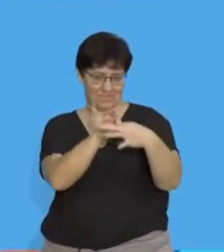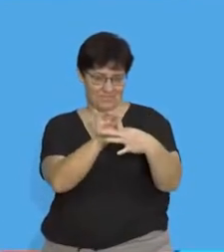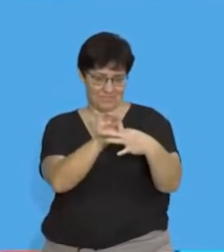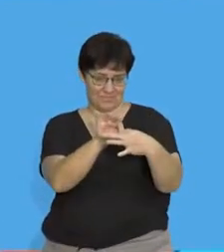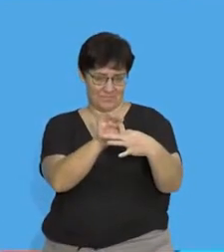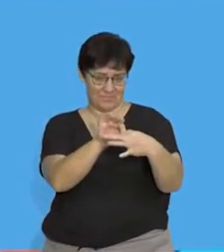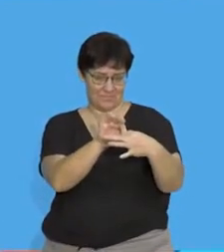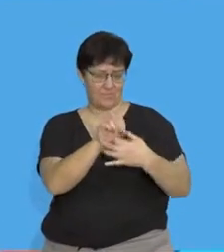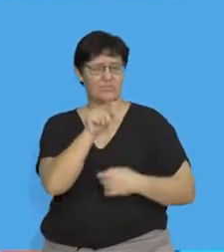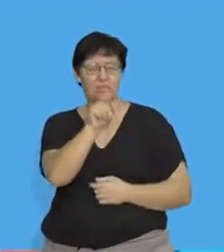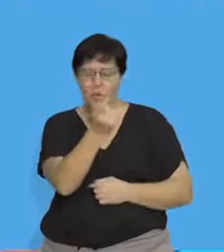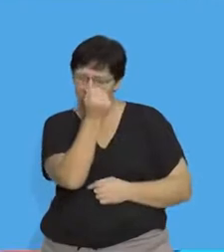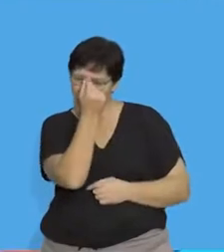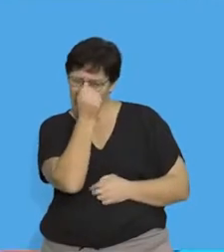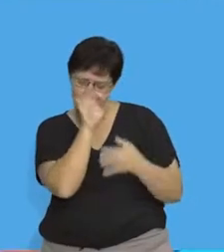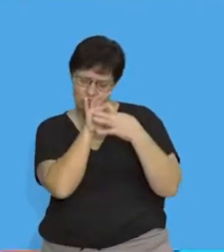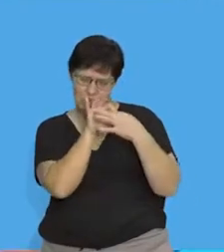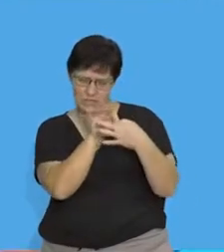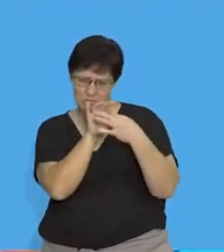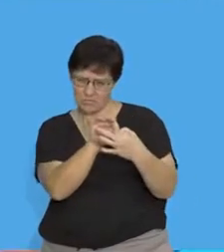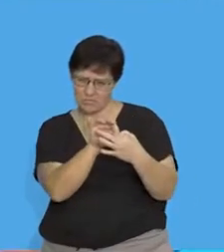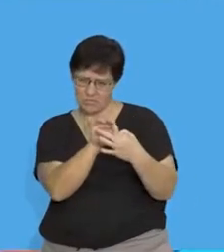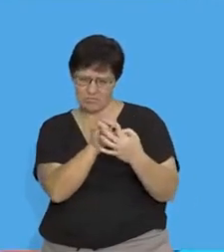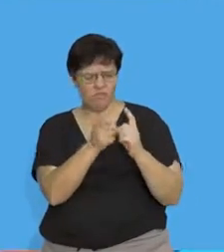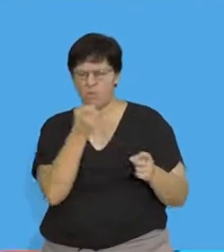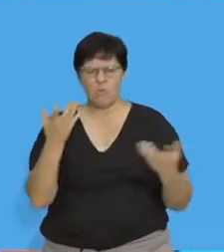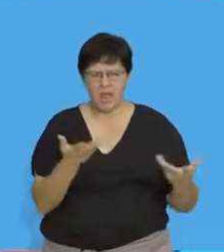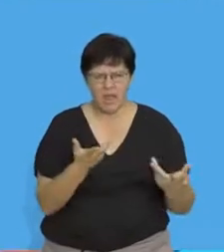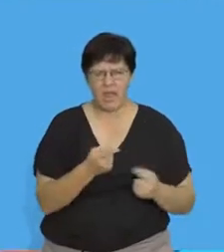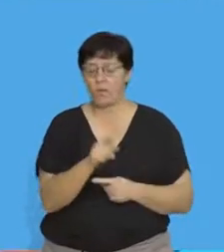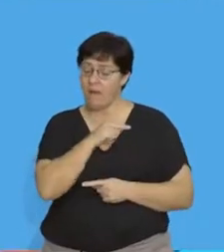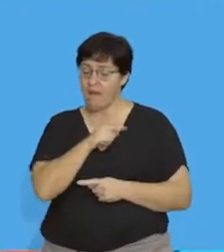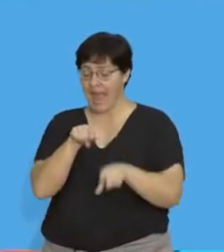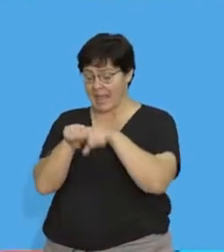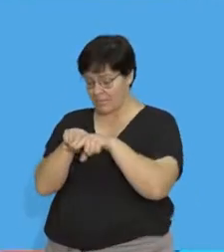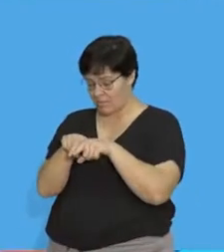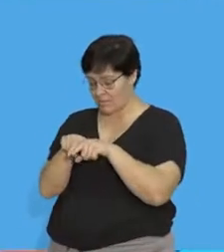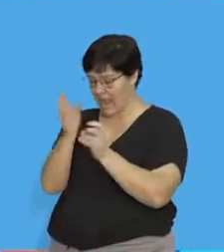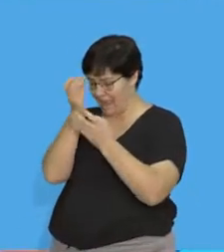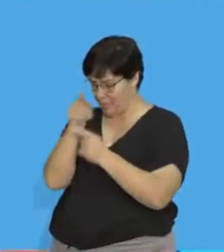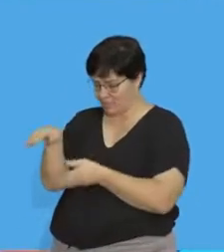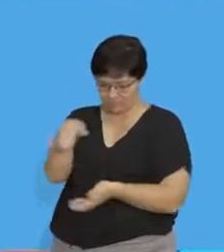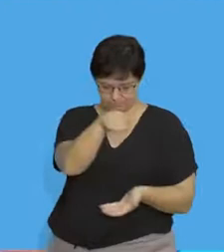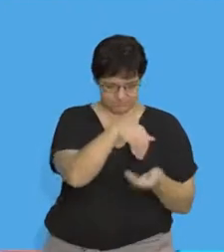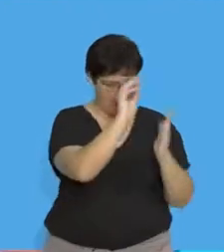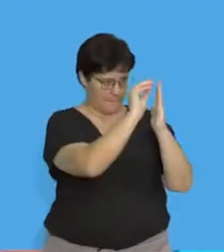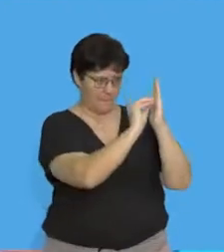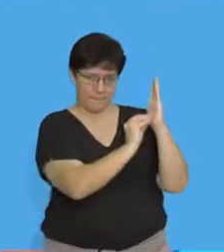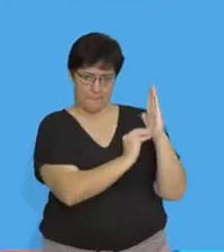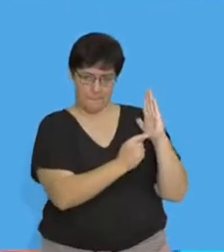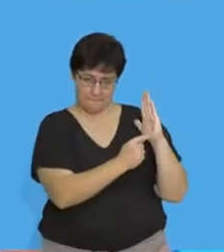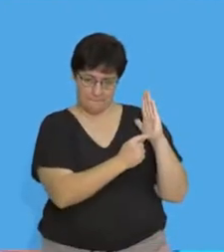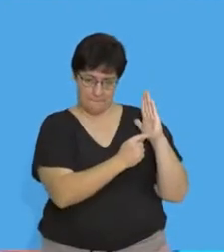you understand relationships, where they come from. We collect data from experiments and try and analyze the data and fit